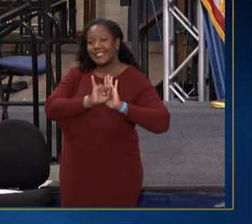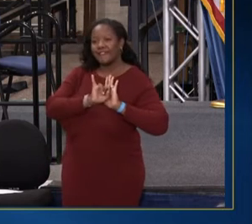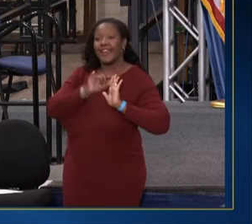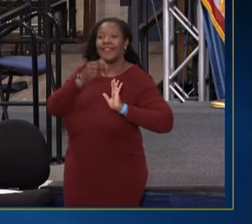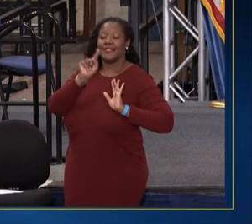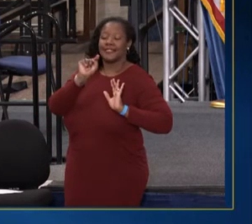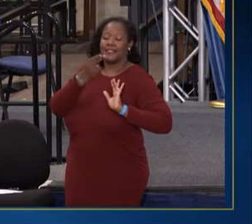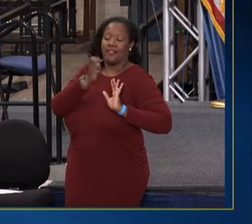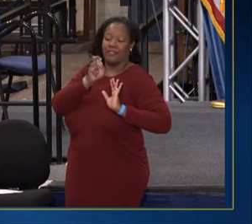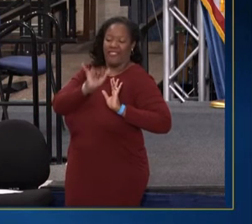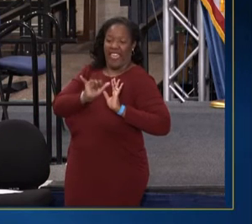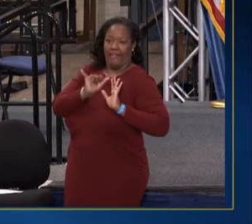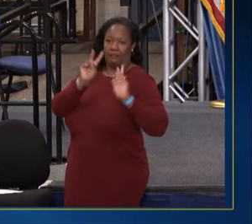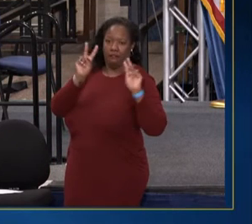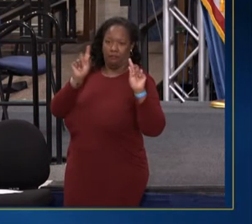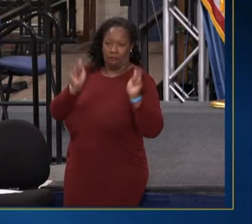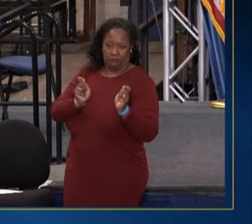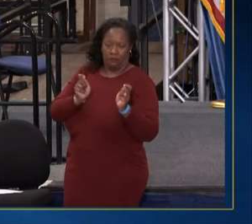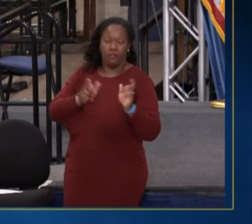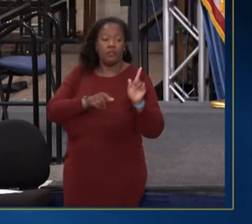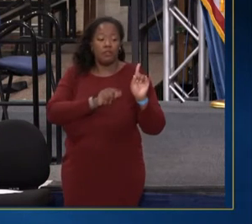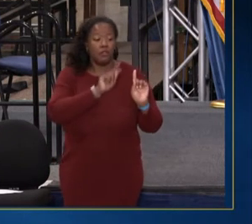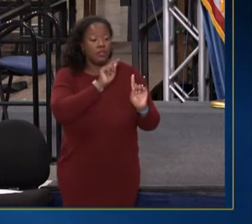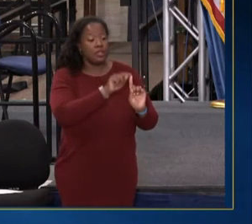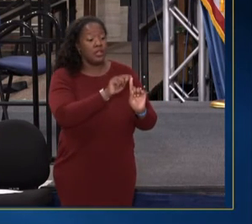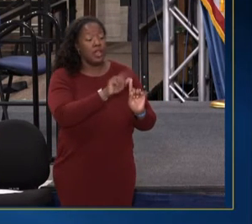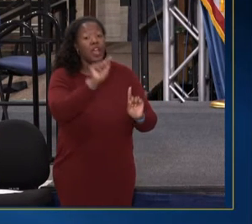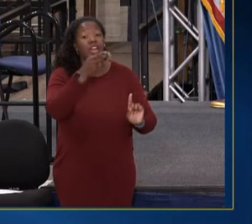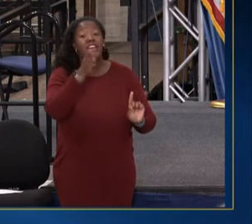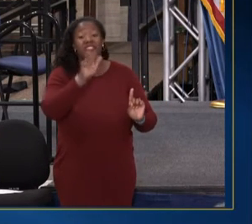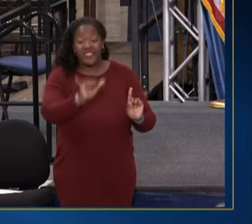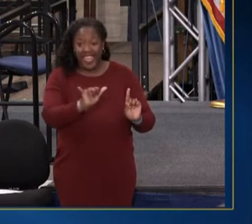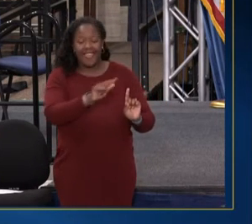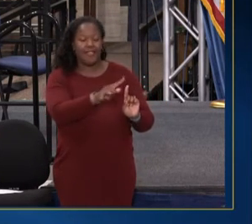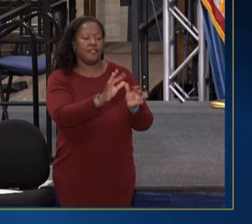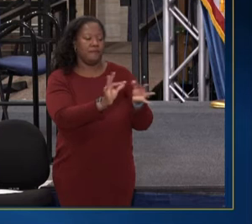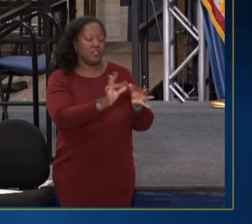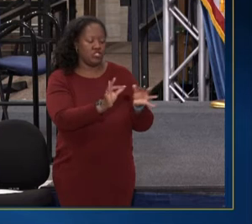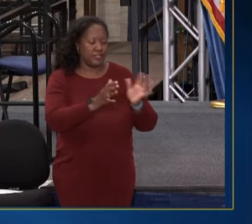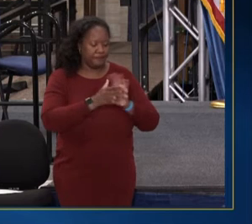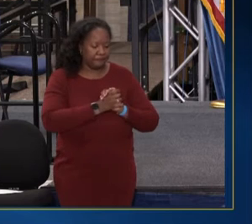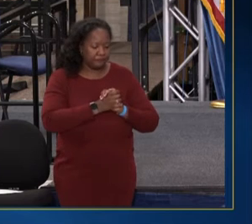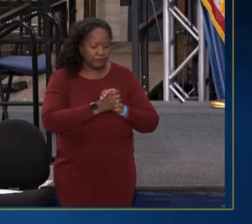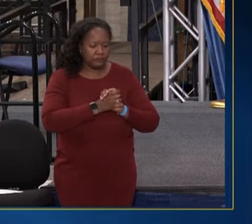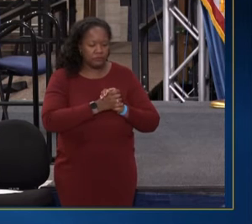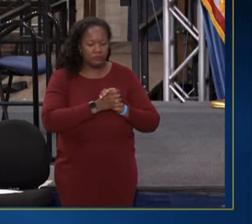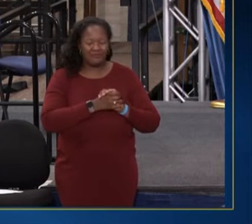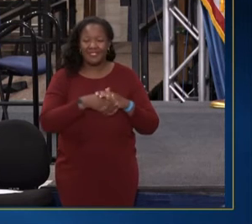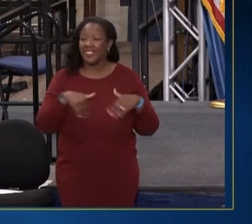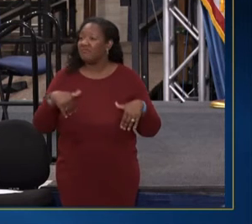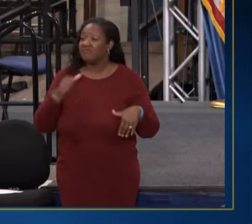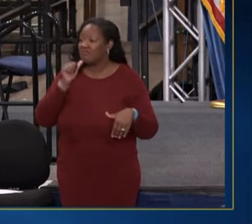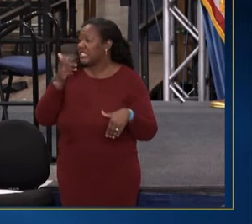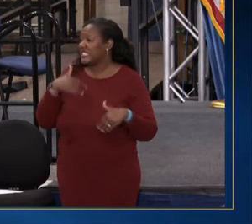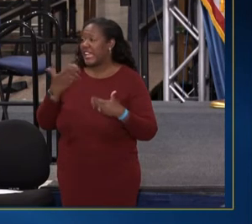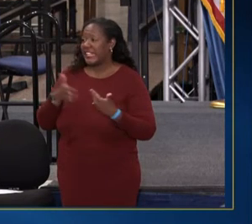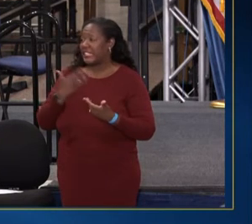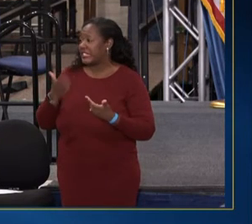They mentioned how It was no longer easy to go